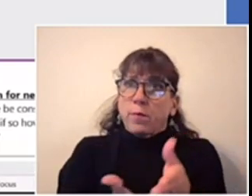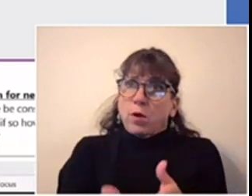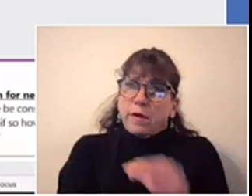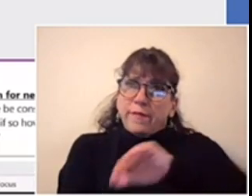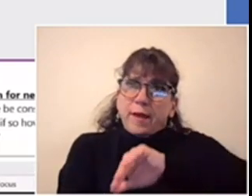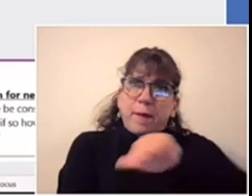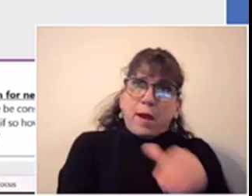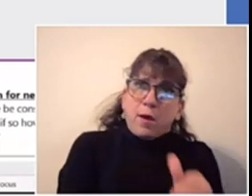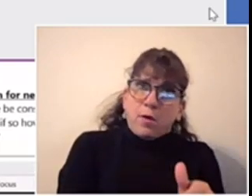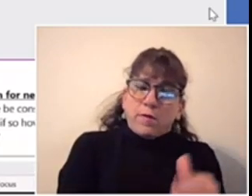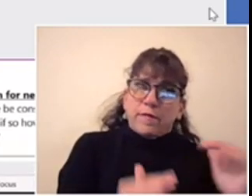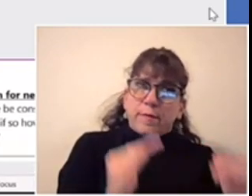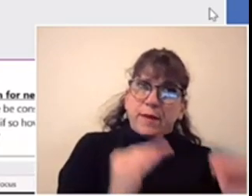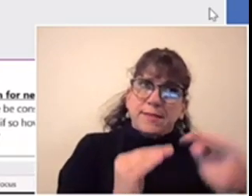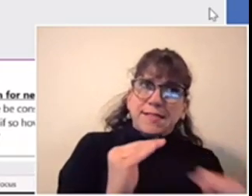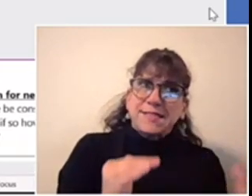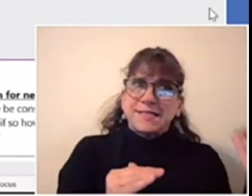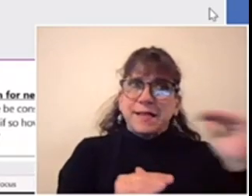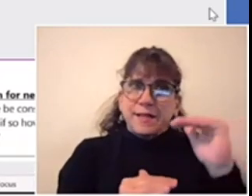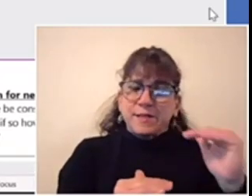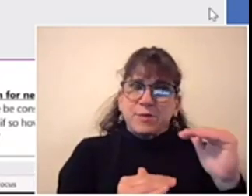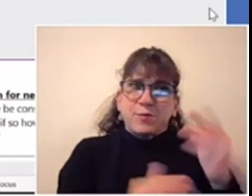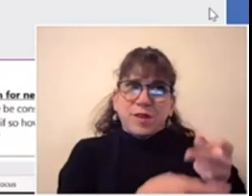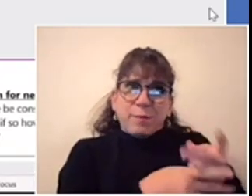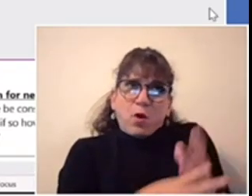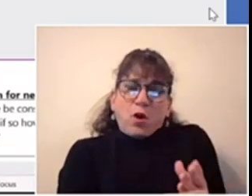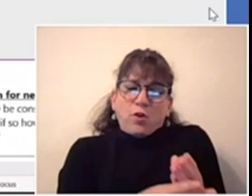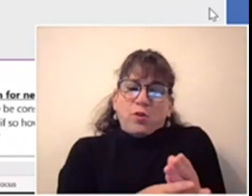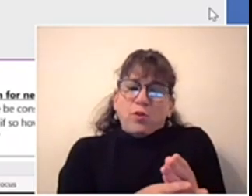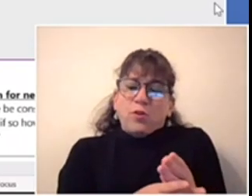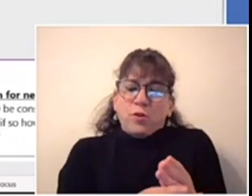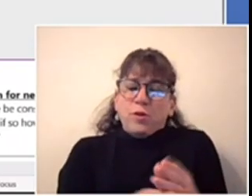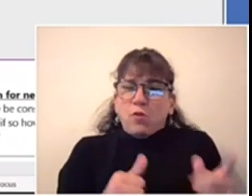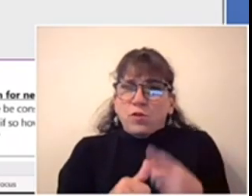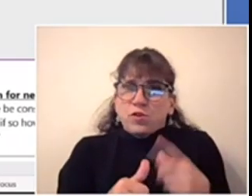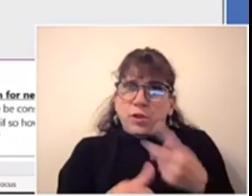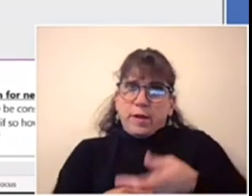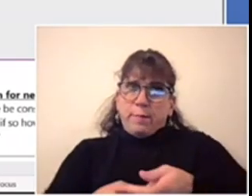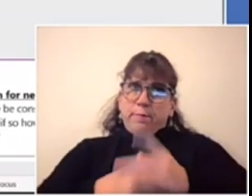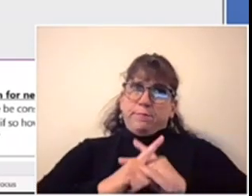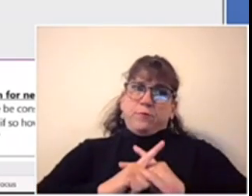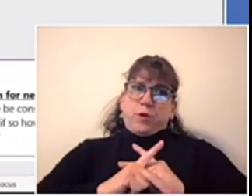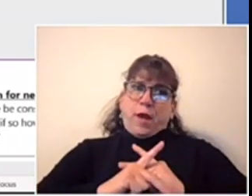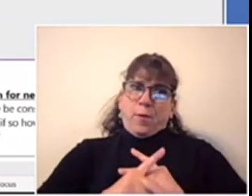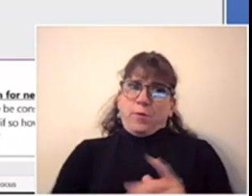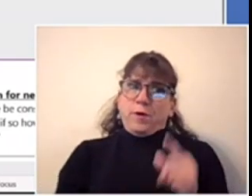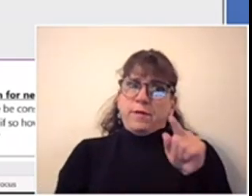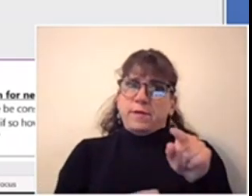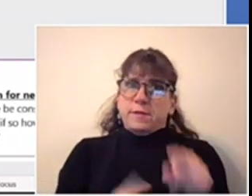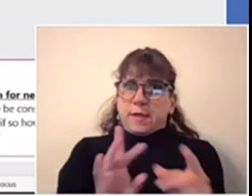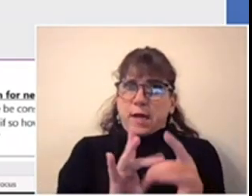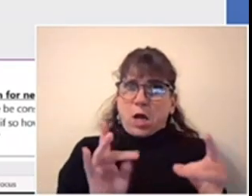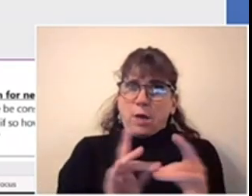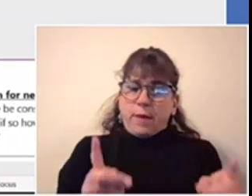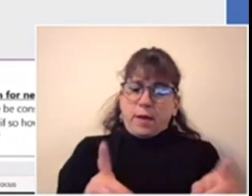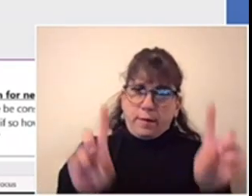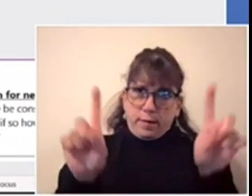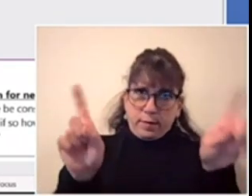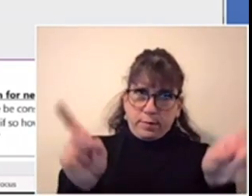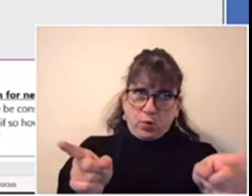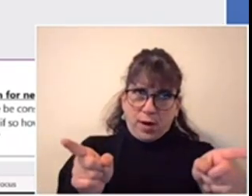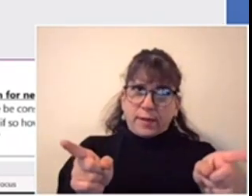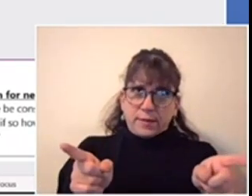the balance exceeds what the borrower originally took out. You'll notice this is in the comment bubble in brackets in the